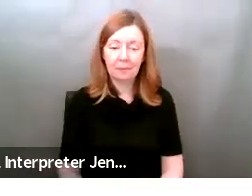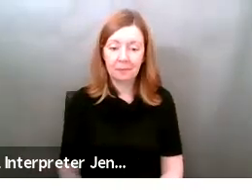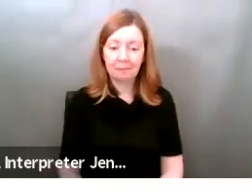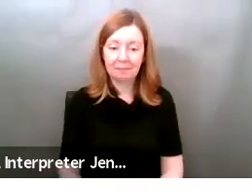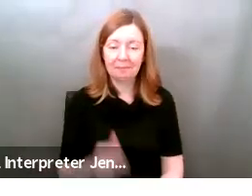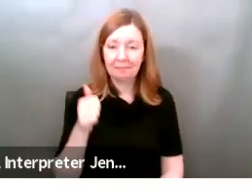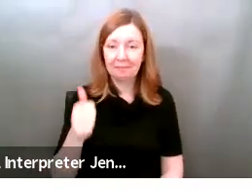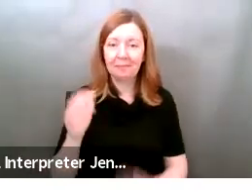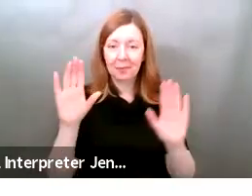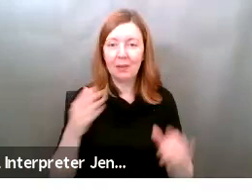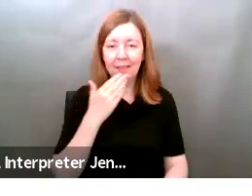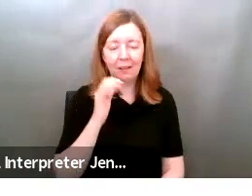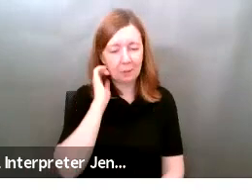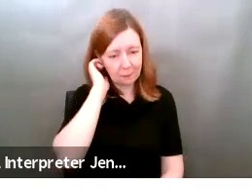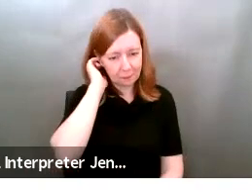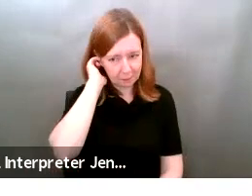Great, thanks.